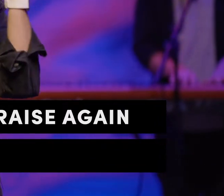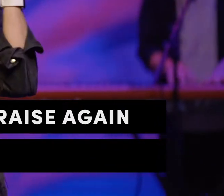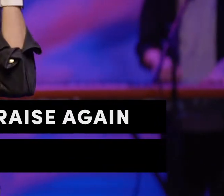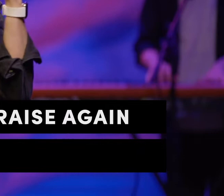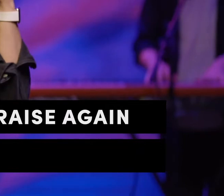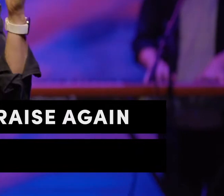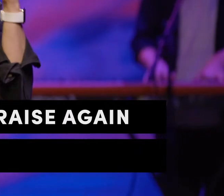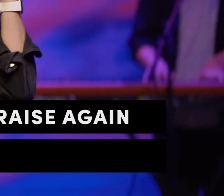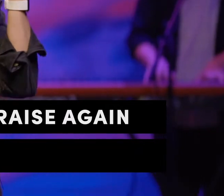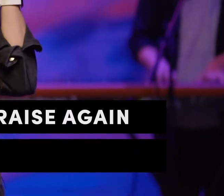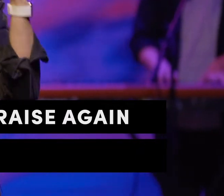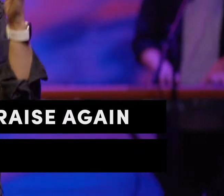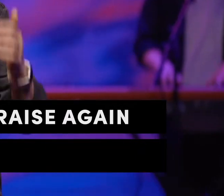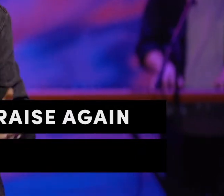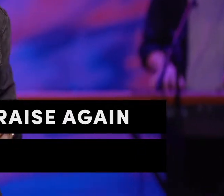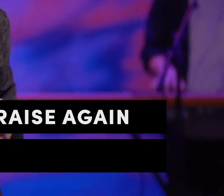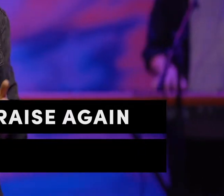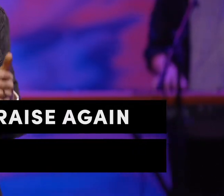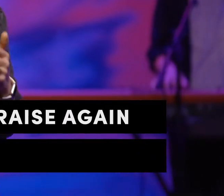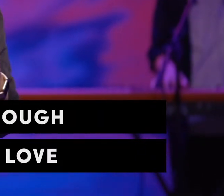'Cause Jesus, you're still